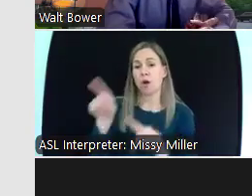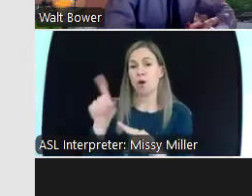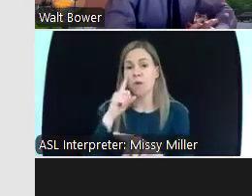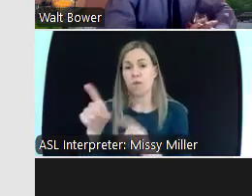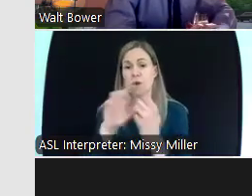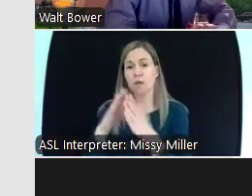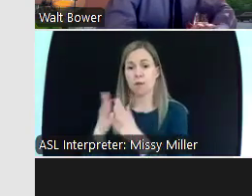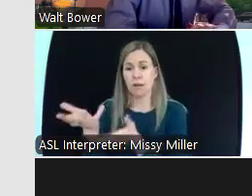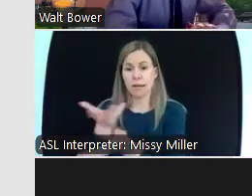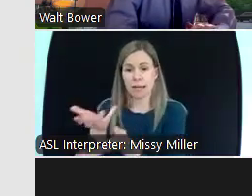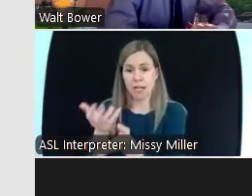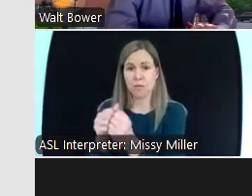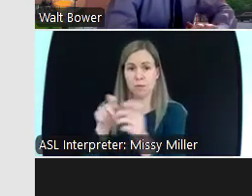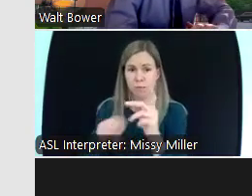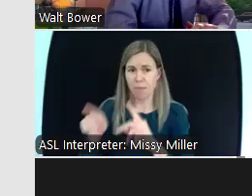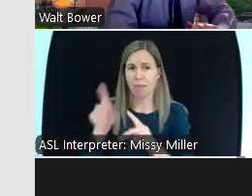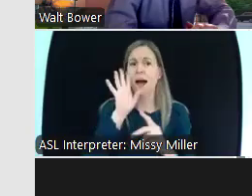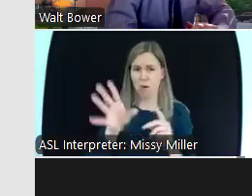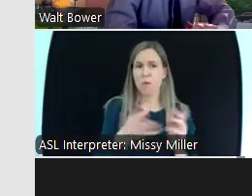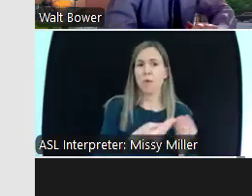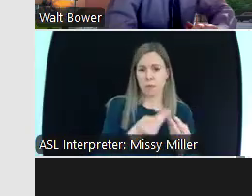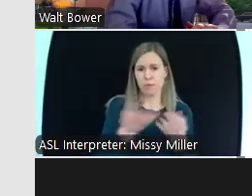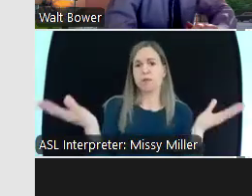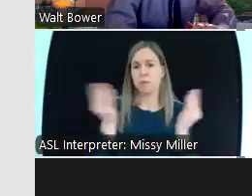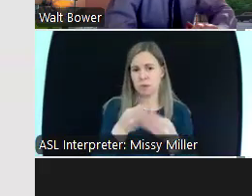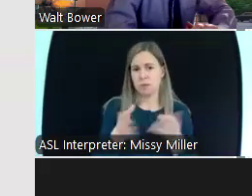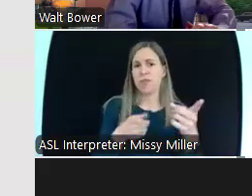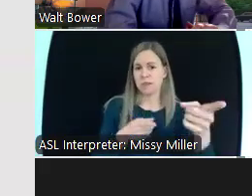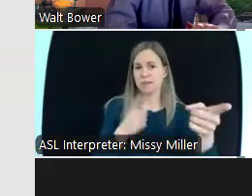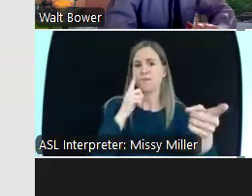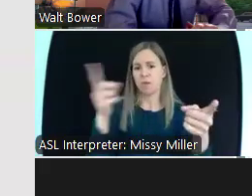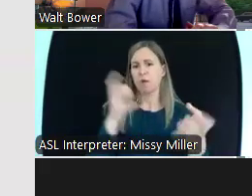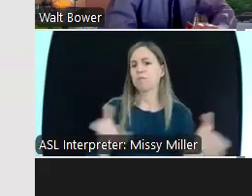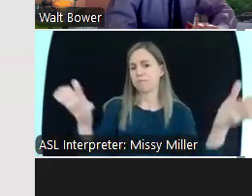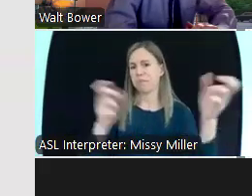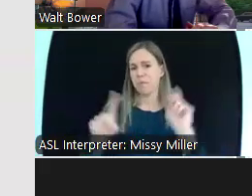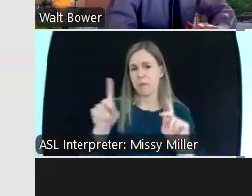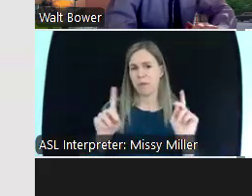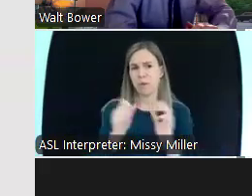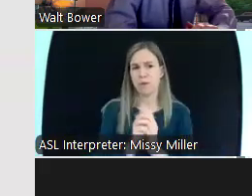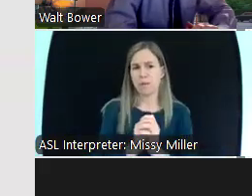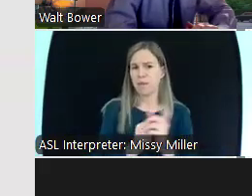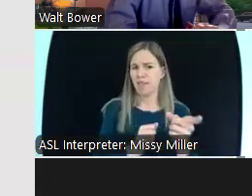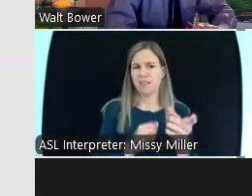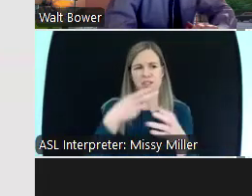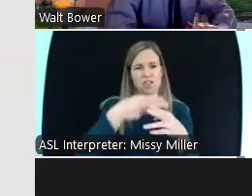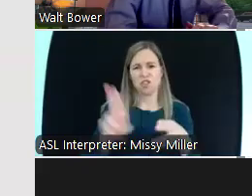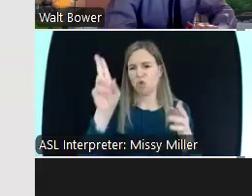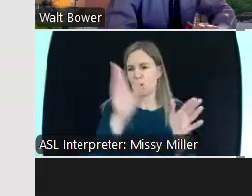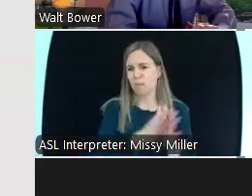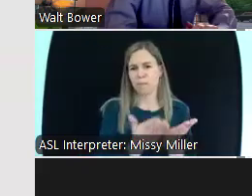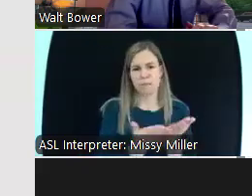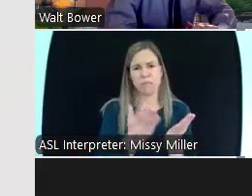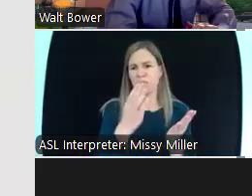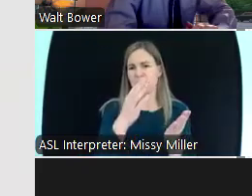take and provide to the public. But this is like, a little trifold pamphlet that we give out.